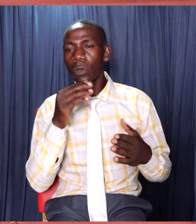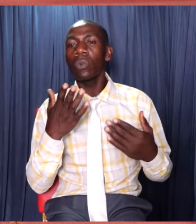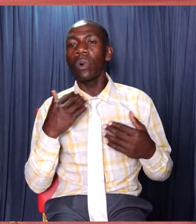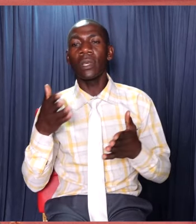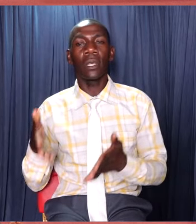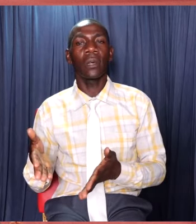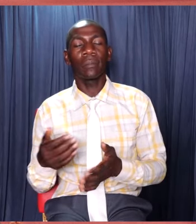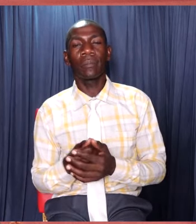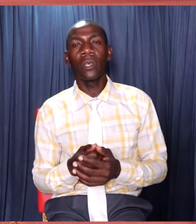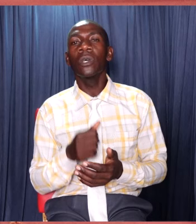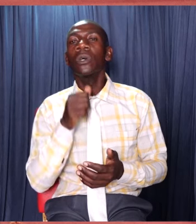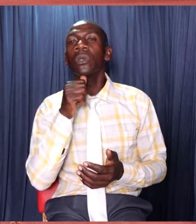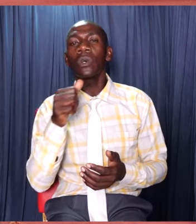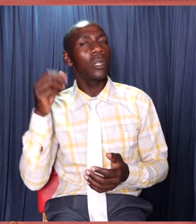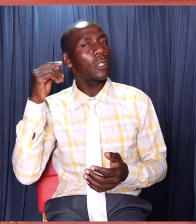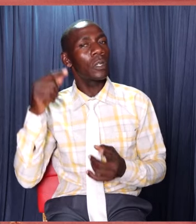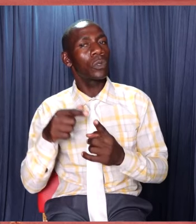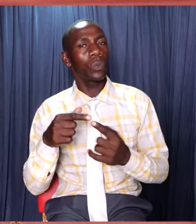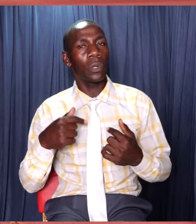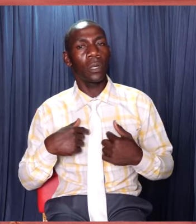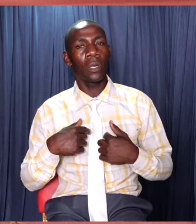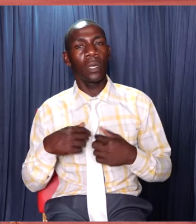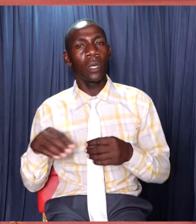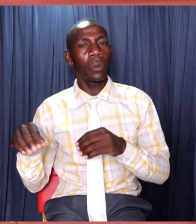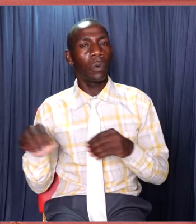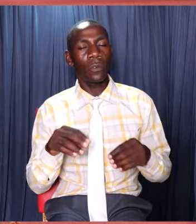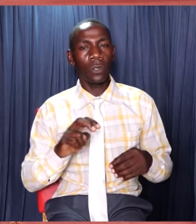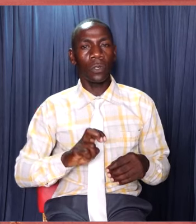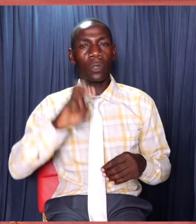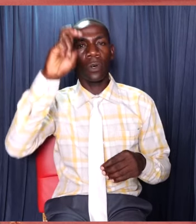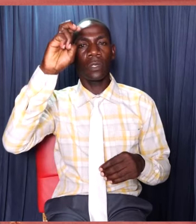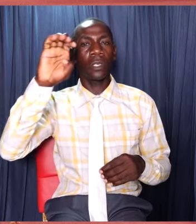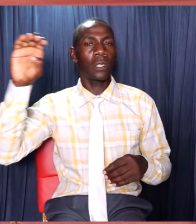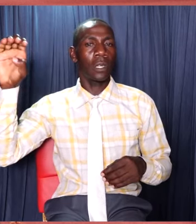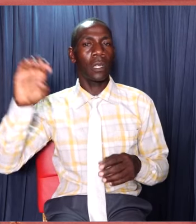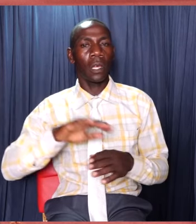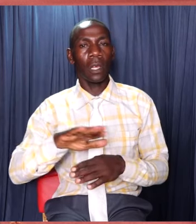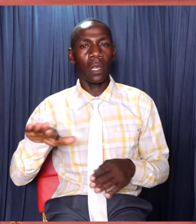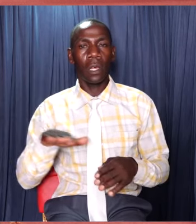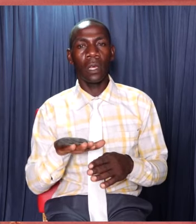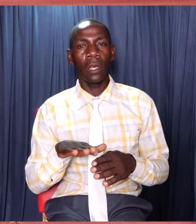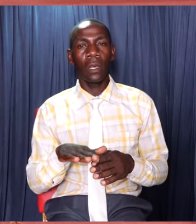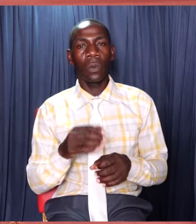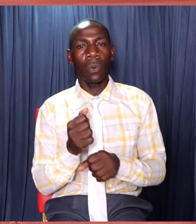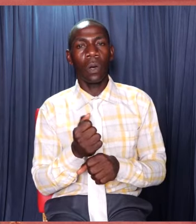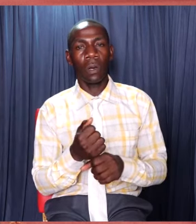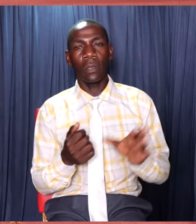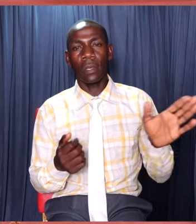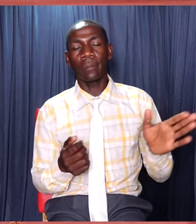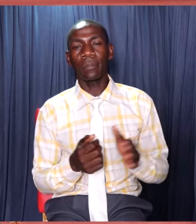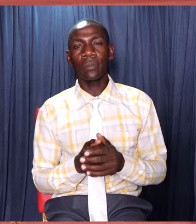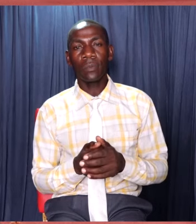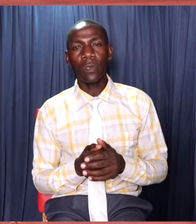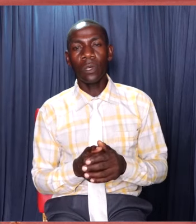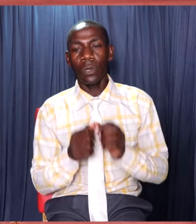He'll say I don't want this person here. Maana hanisikilizi. Because he doesn't listen. Au peleke northeastern. Take him to the northeastern area. Pigane na mashifta huko. Go and fight with the